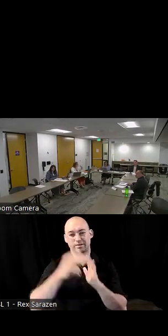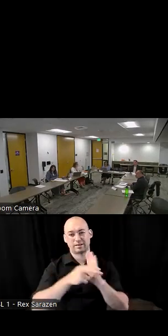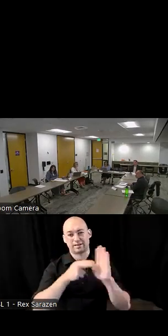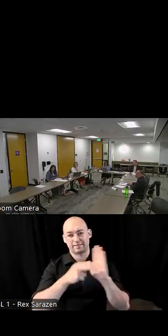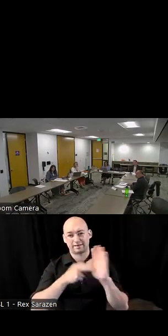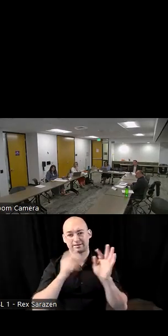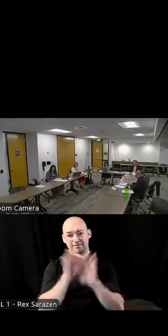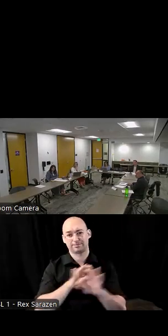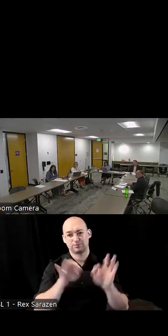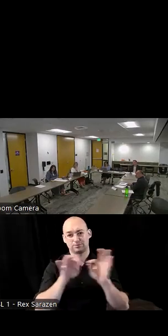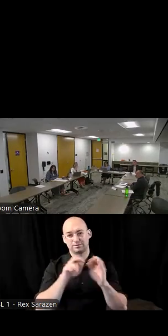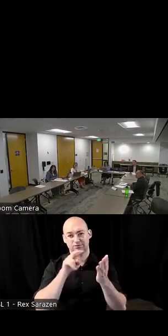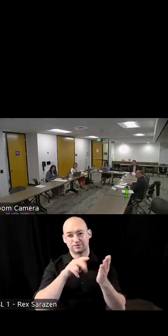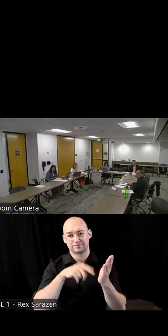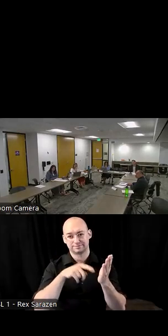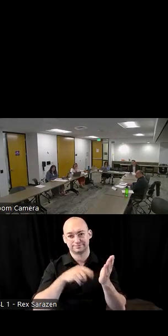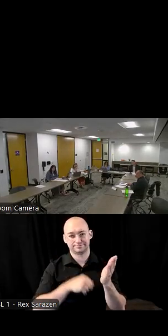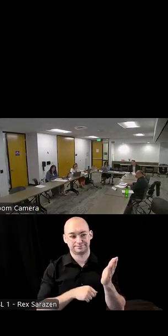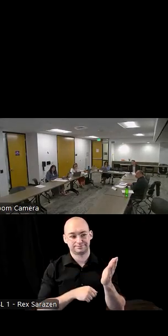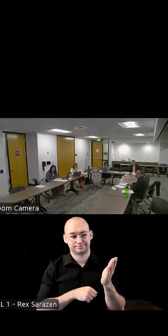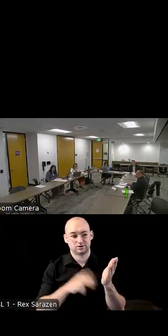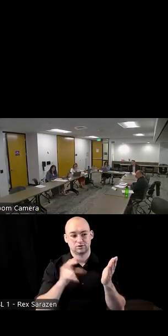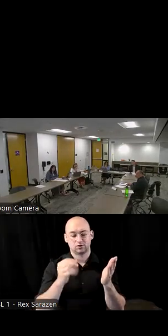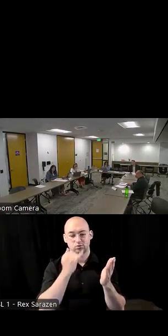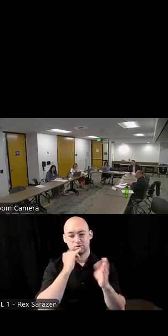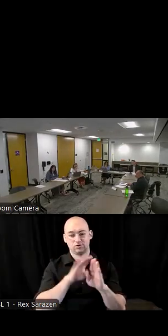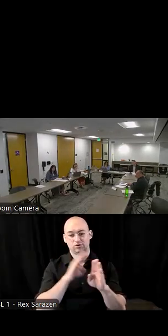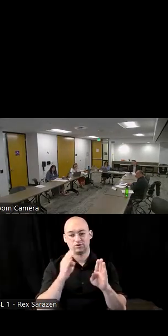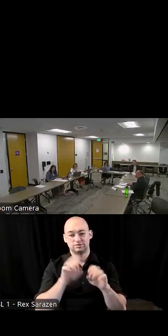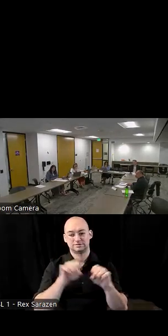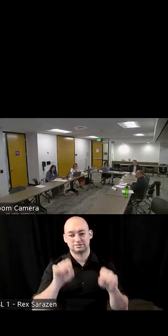that we're looking at for the No Wrong Door system. Next slide.